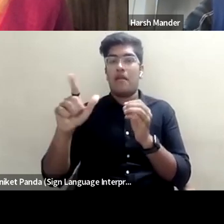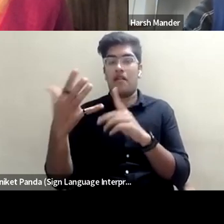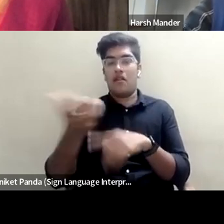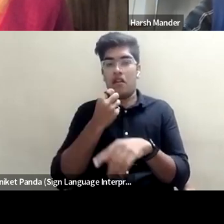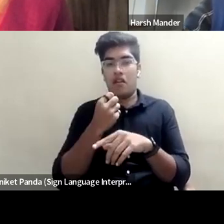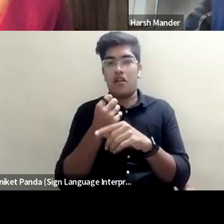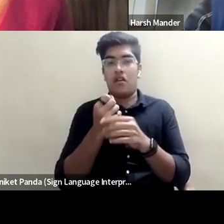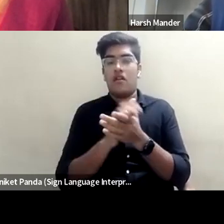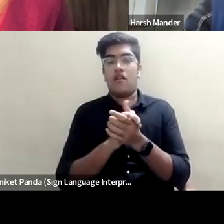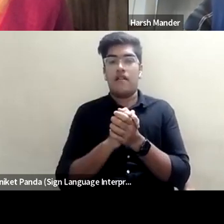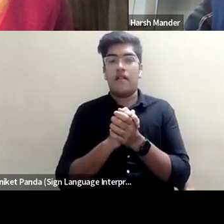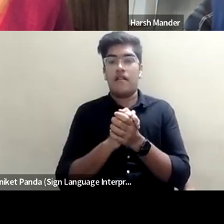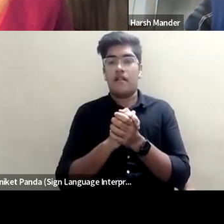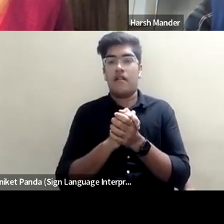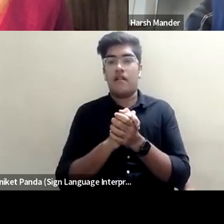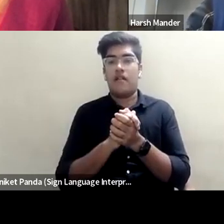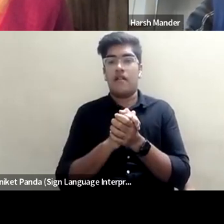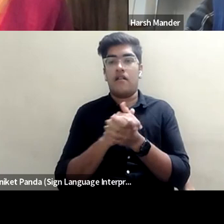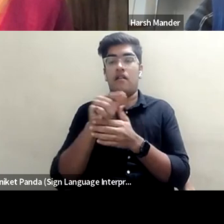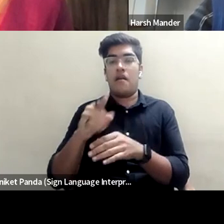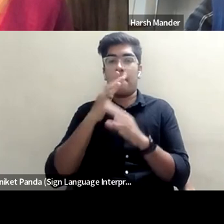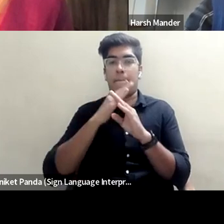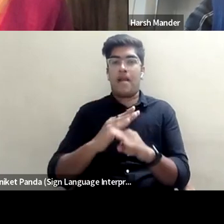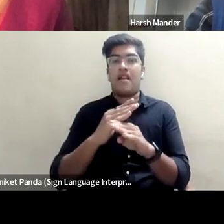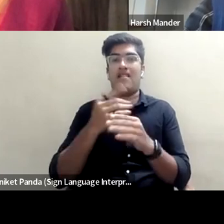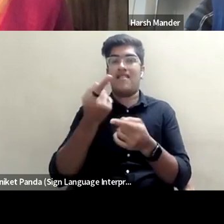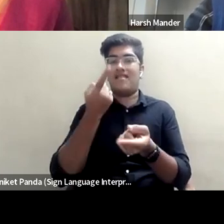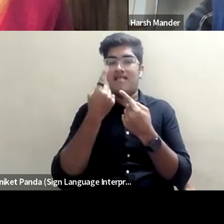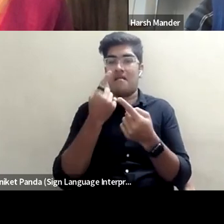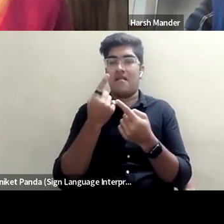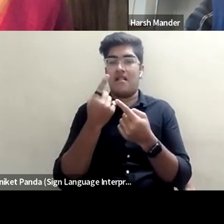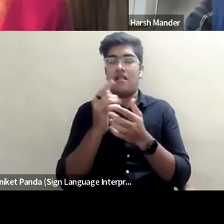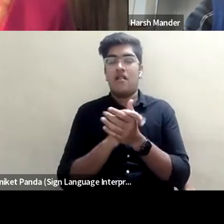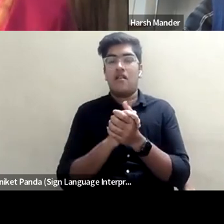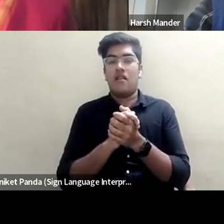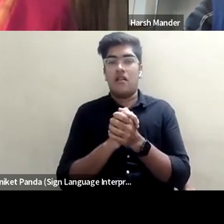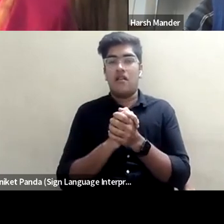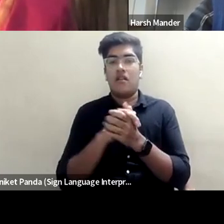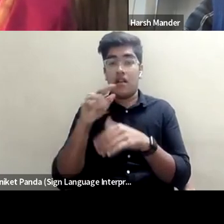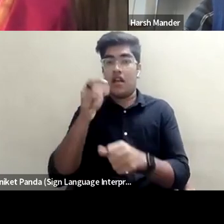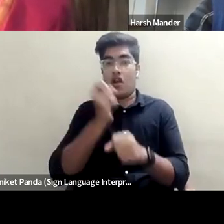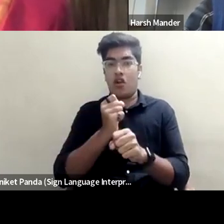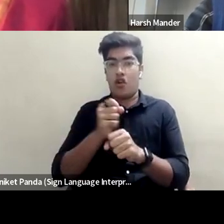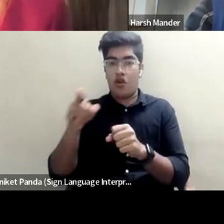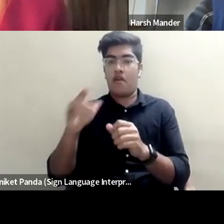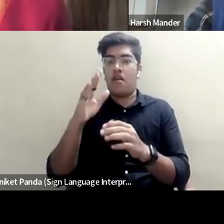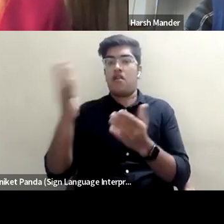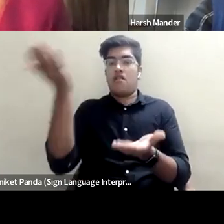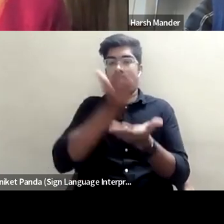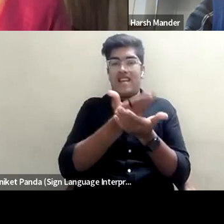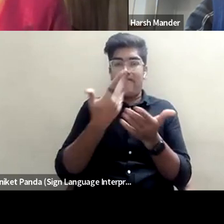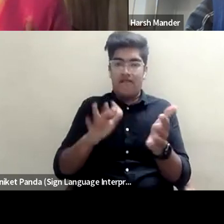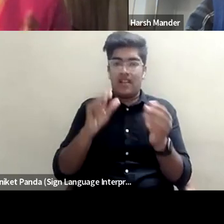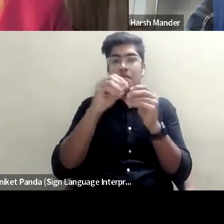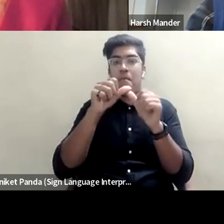to ban this. Well, after some time, the government brought it was banned. So what I'm